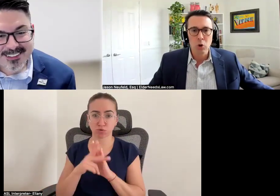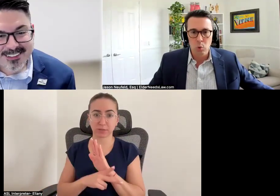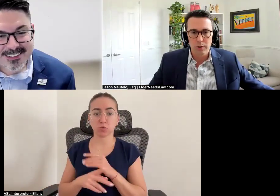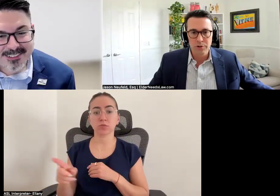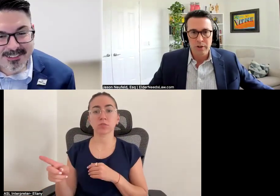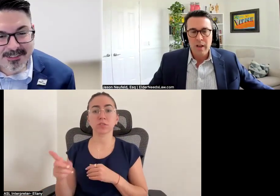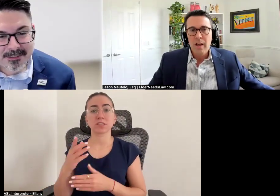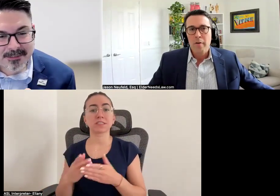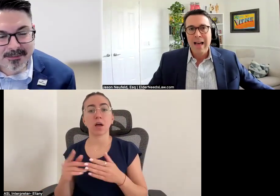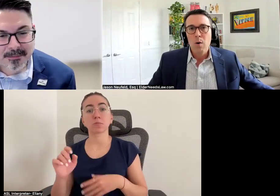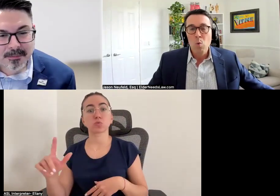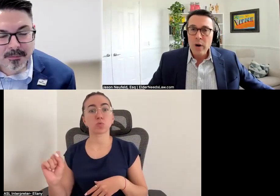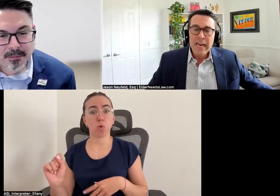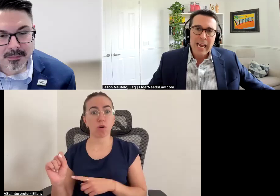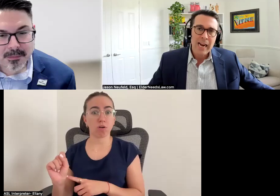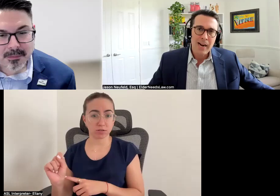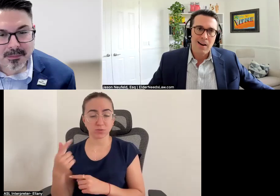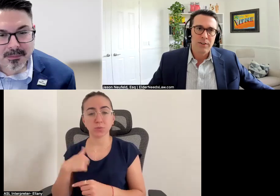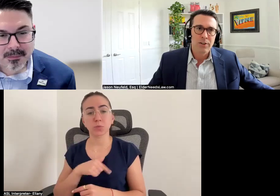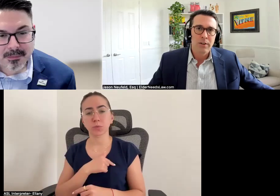certain tools that